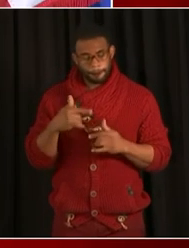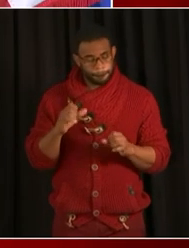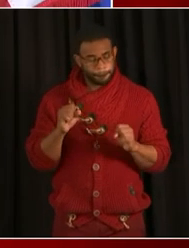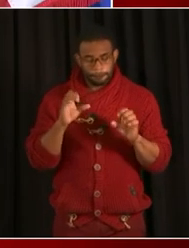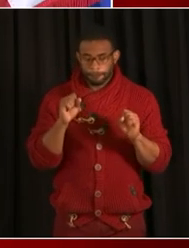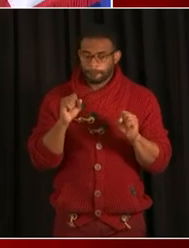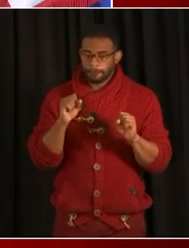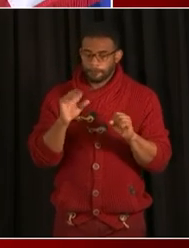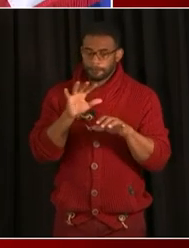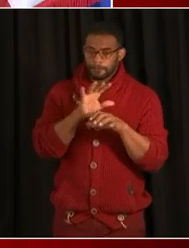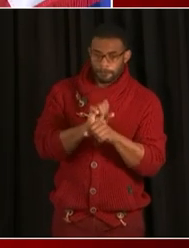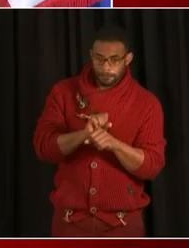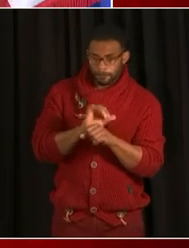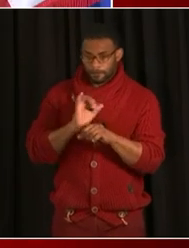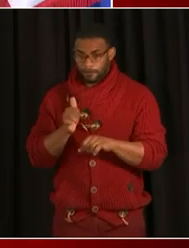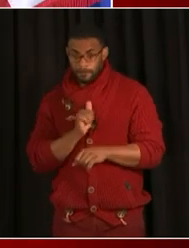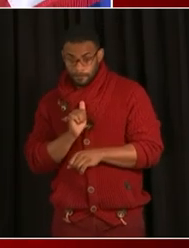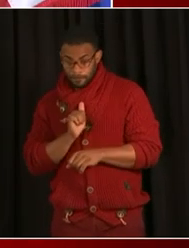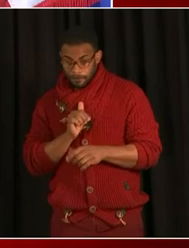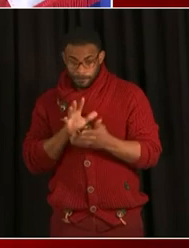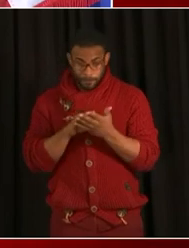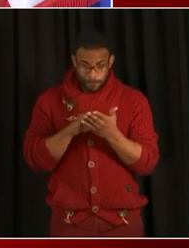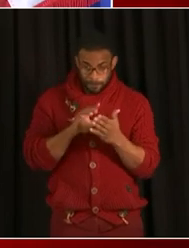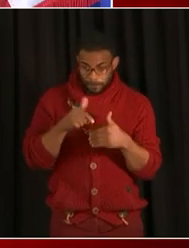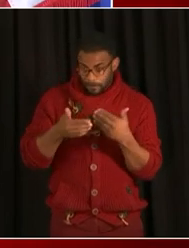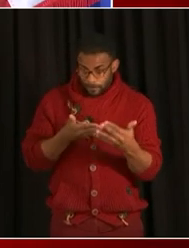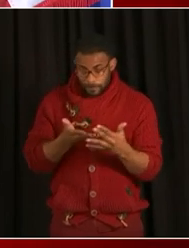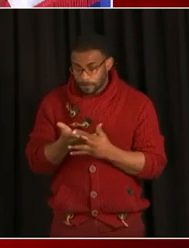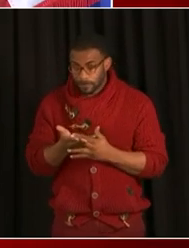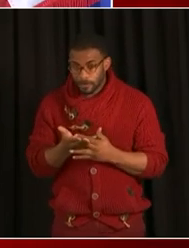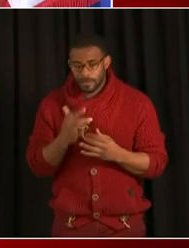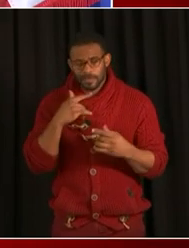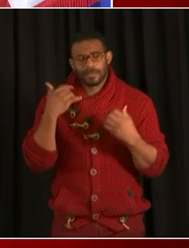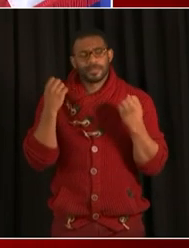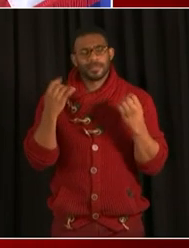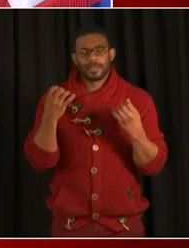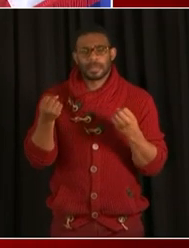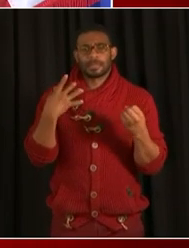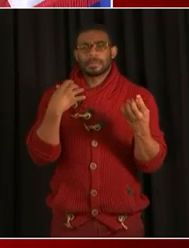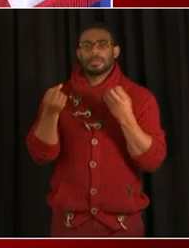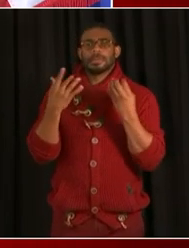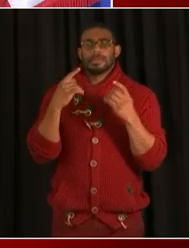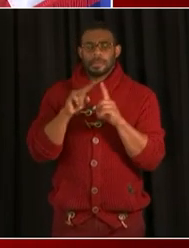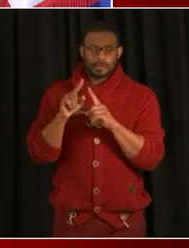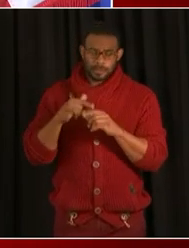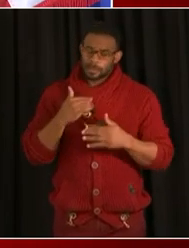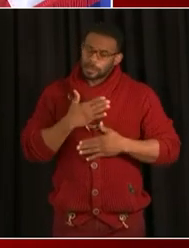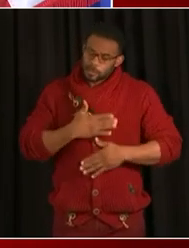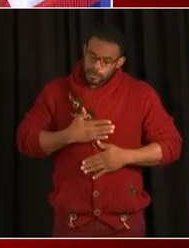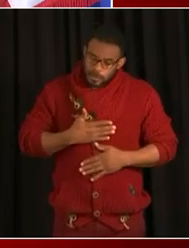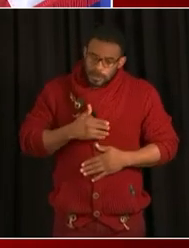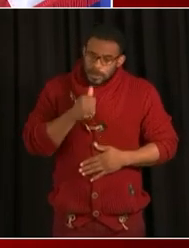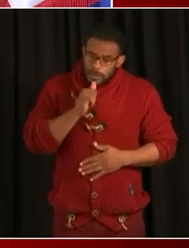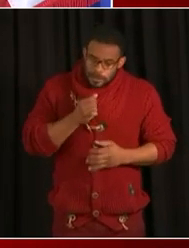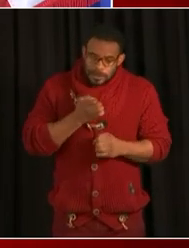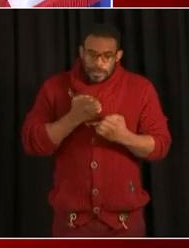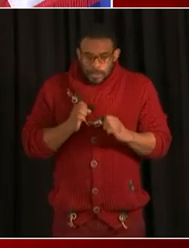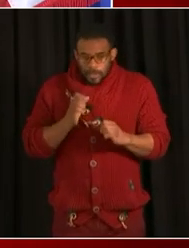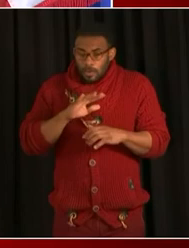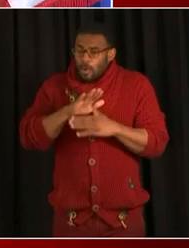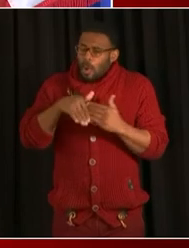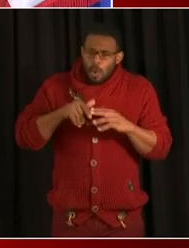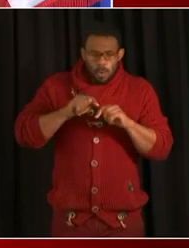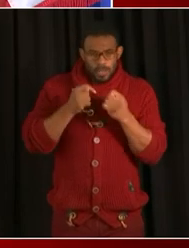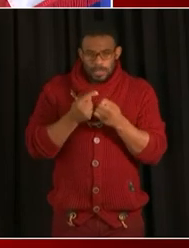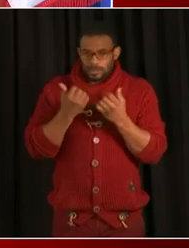We've been adapting ourselves, and so there's been a lot thrown at us as well, and I appreciate the effort of